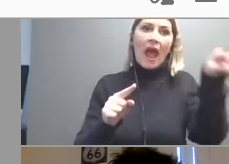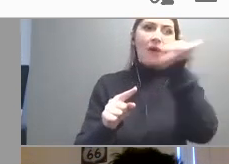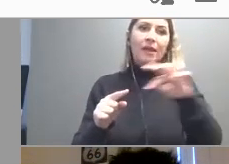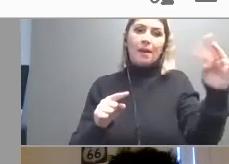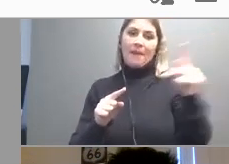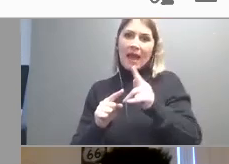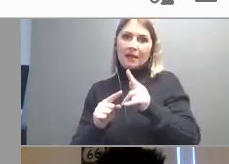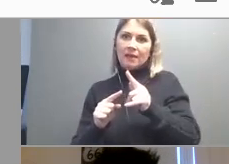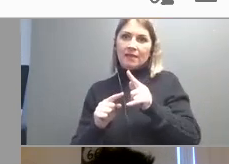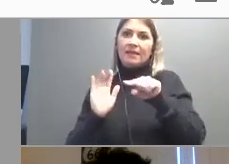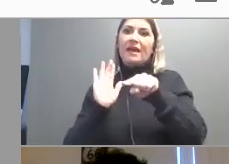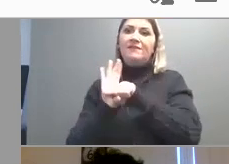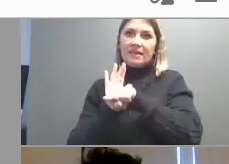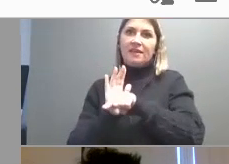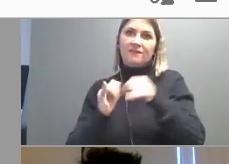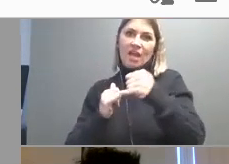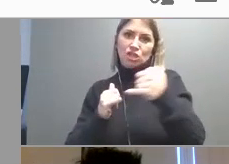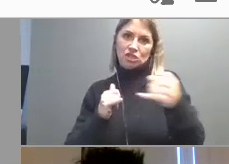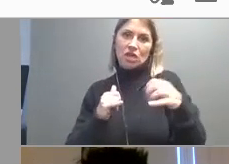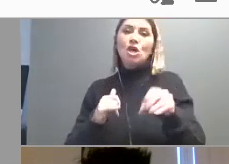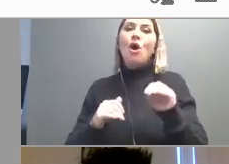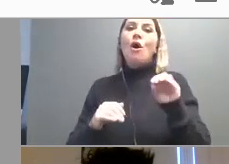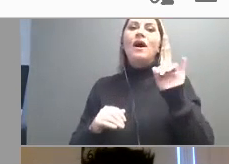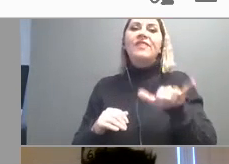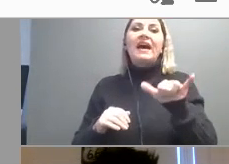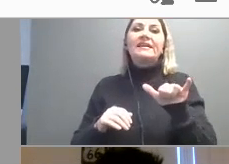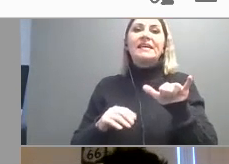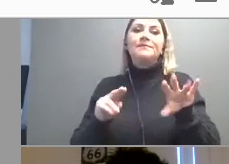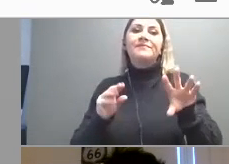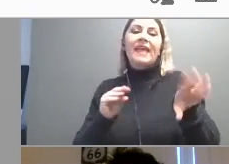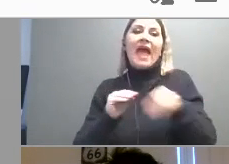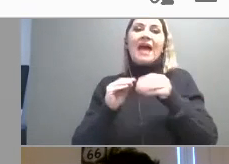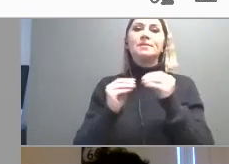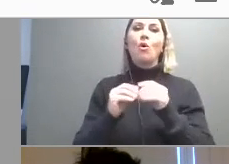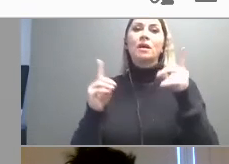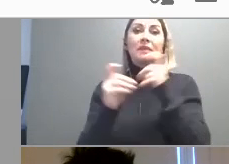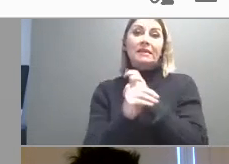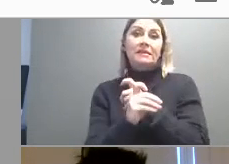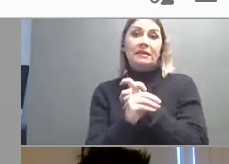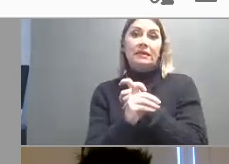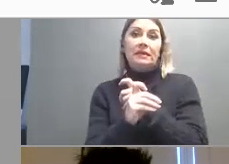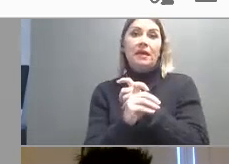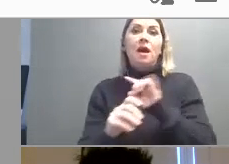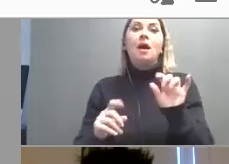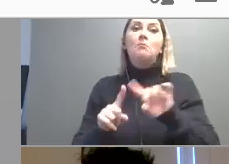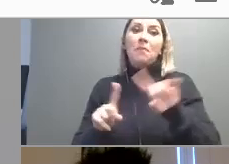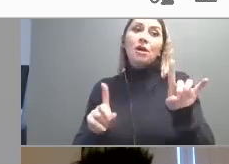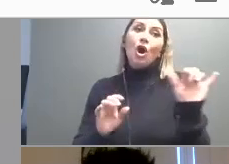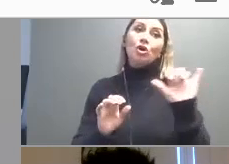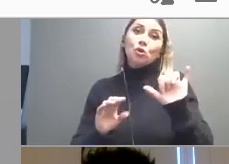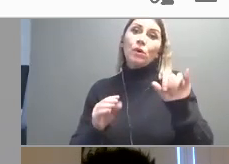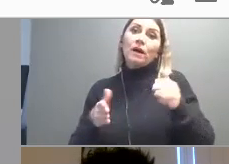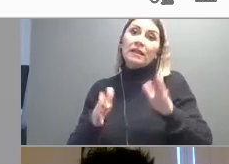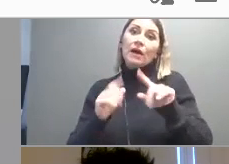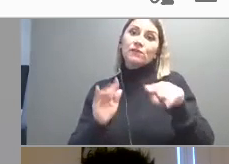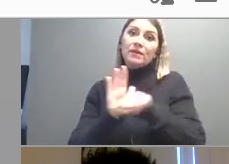that can have negative edges. So that adds more complexity to our algorithm, but also allows us to have negative edges as well.